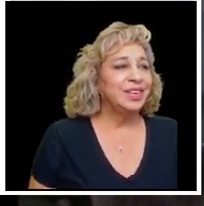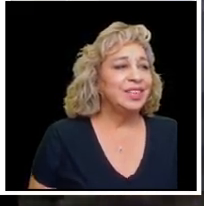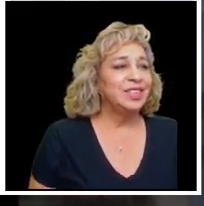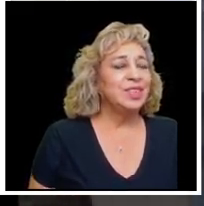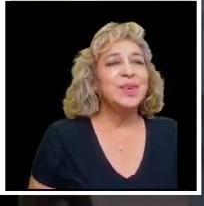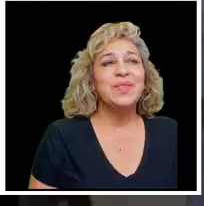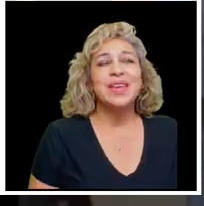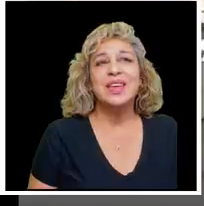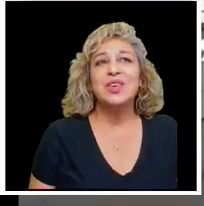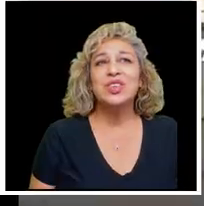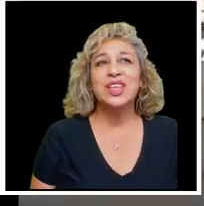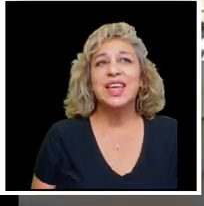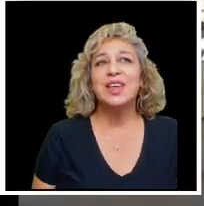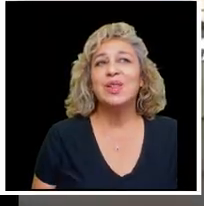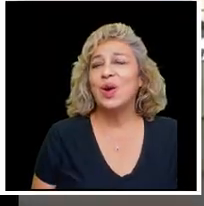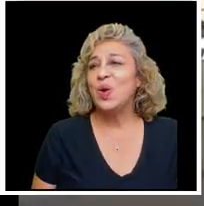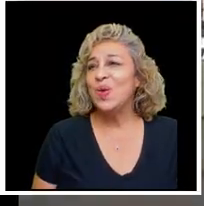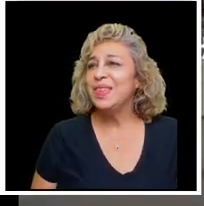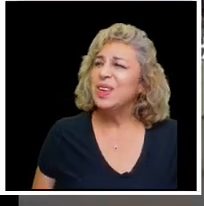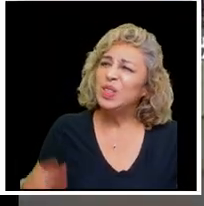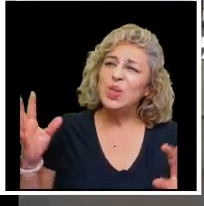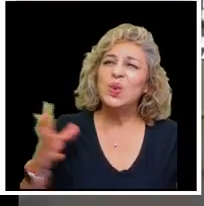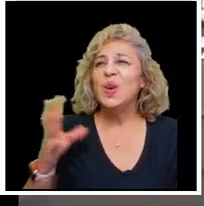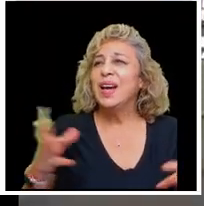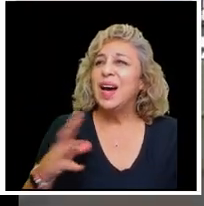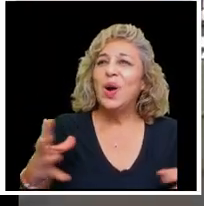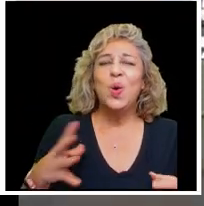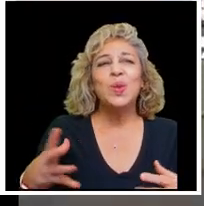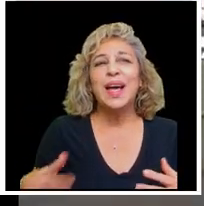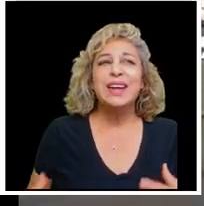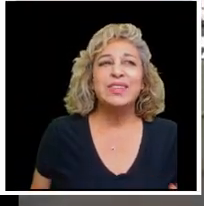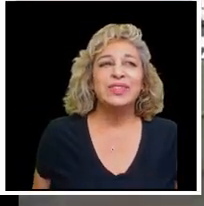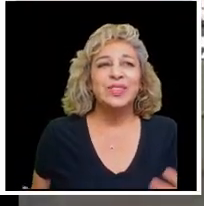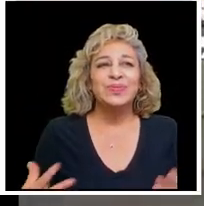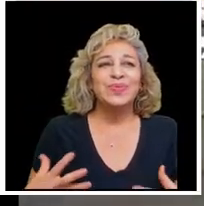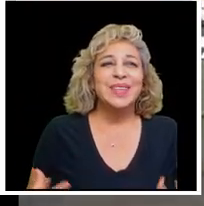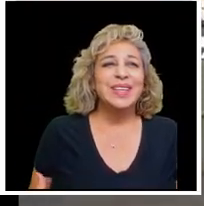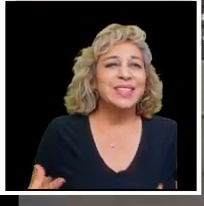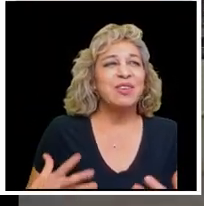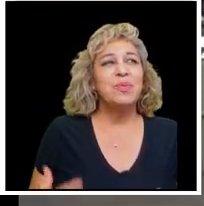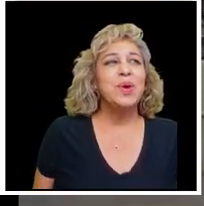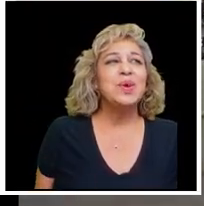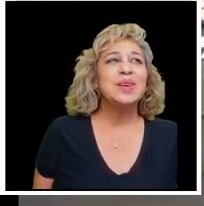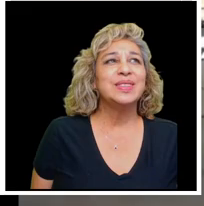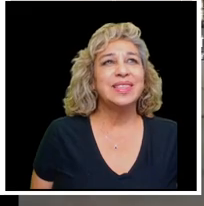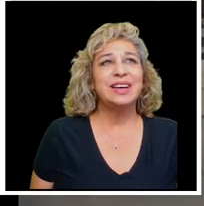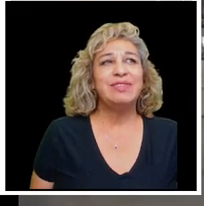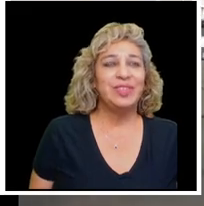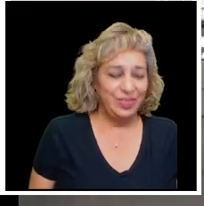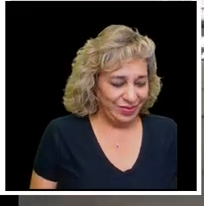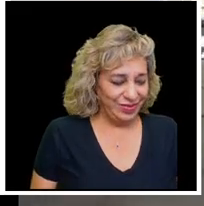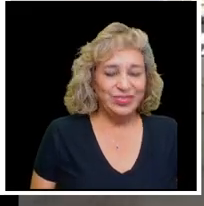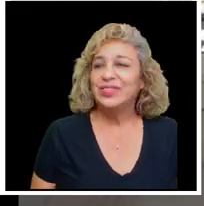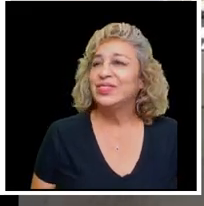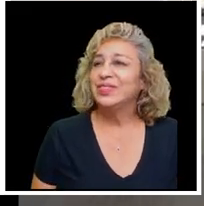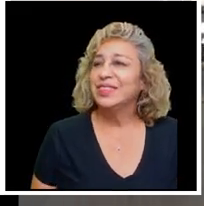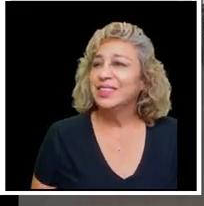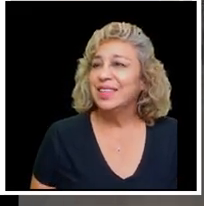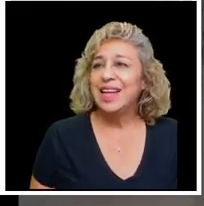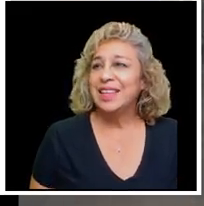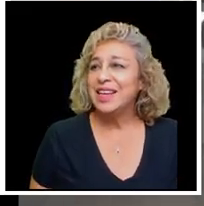so anyway usually he'll go and they'll do a whole lot of ceremonial stuff